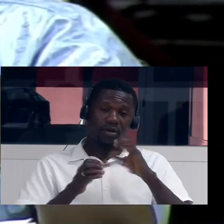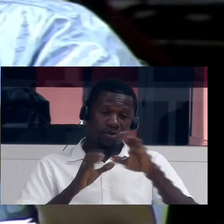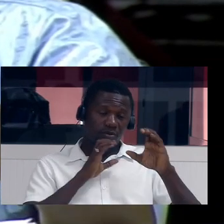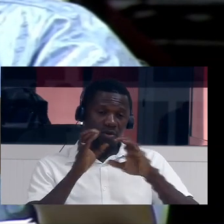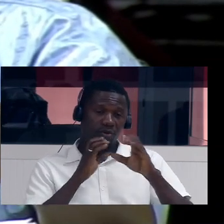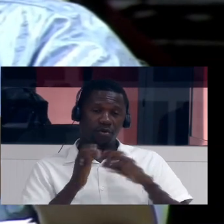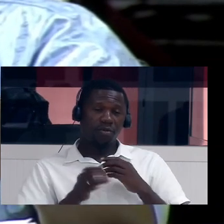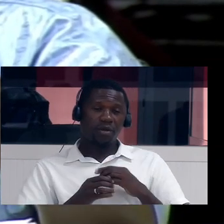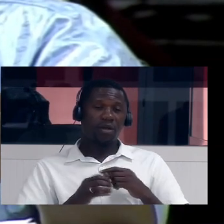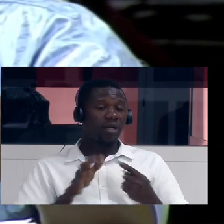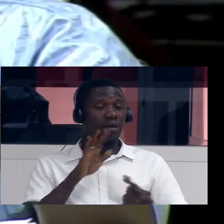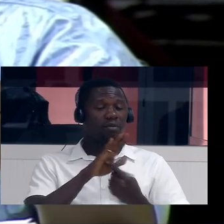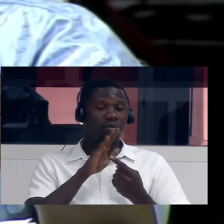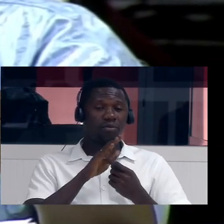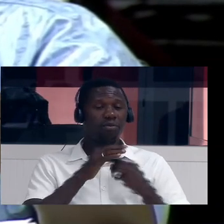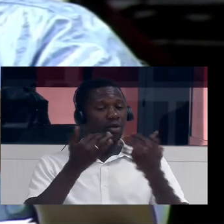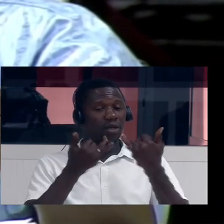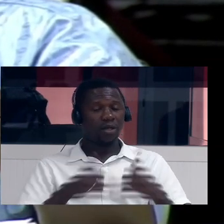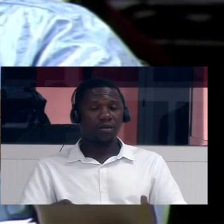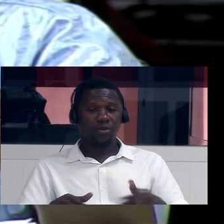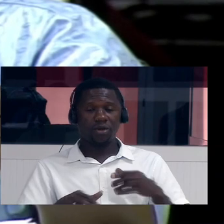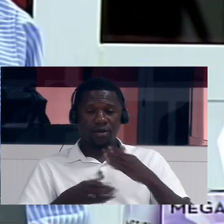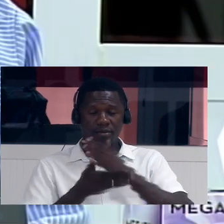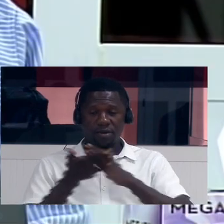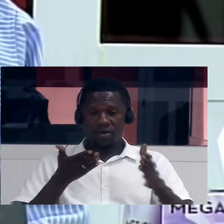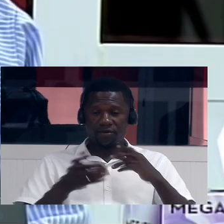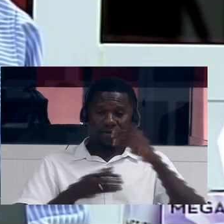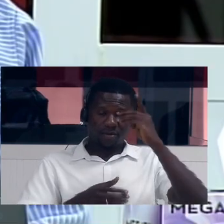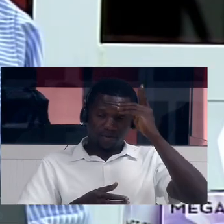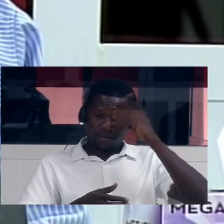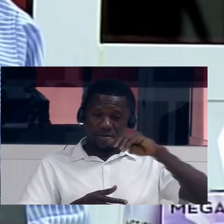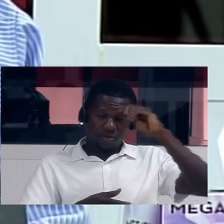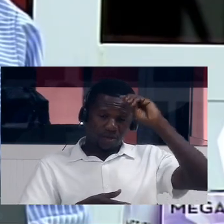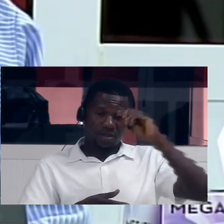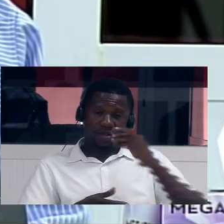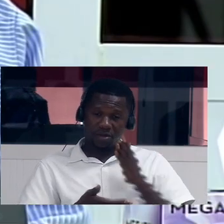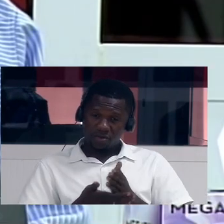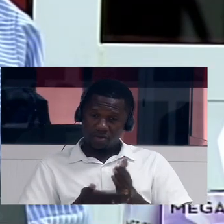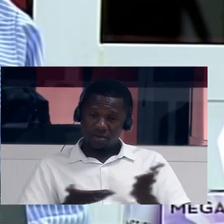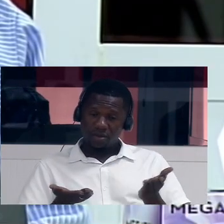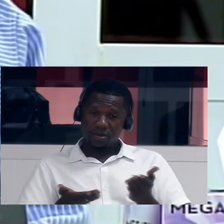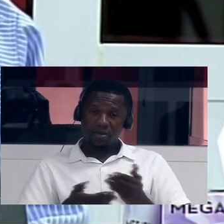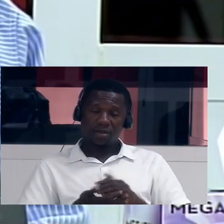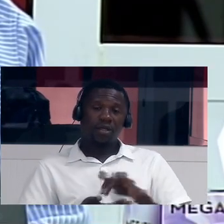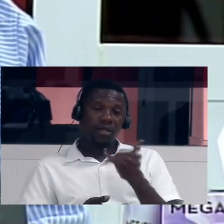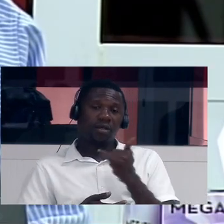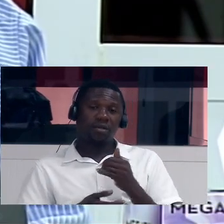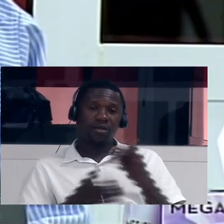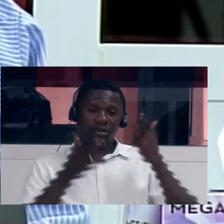significant lapse on the part of the police, wouldn't it? Yeah, but, counsel, what is not coming out is